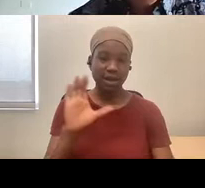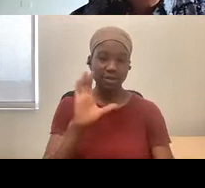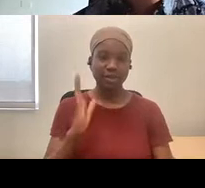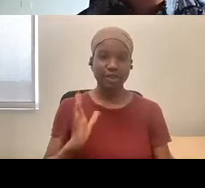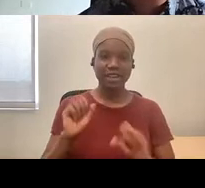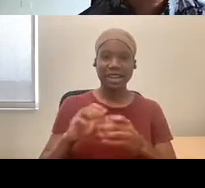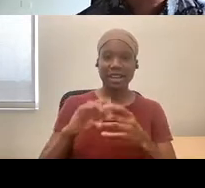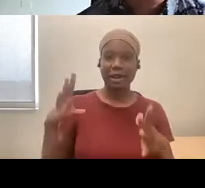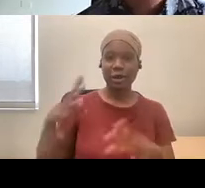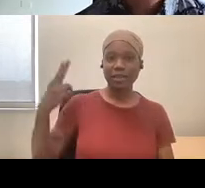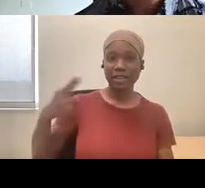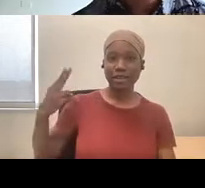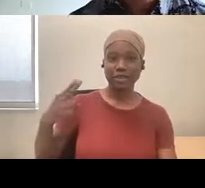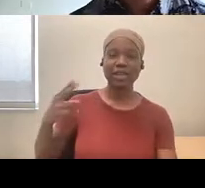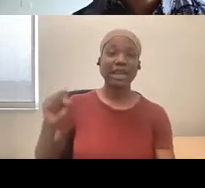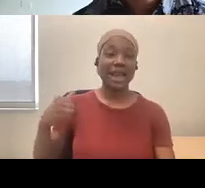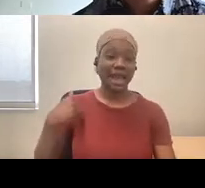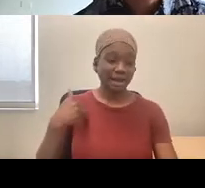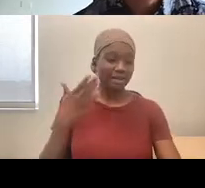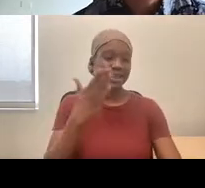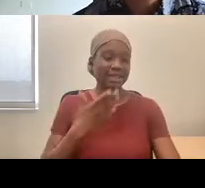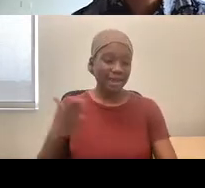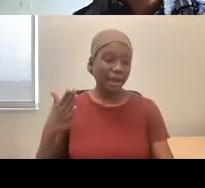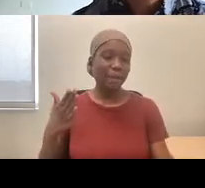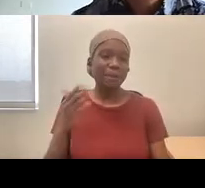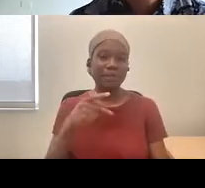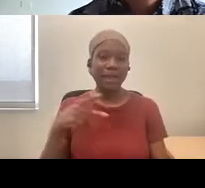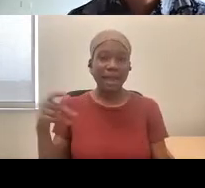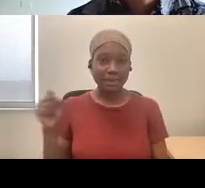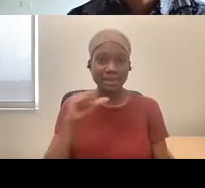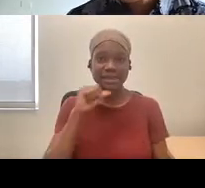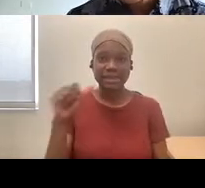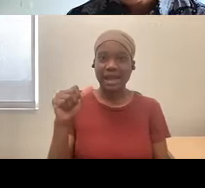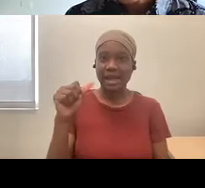some chat apps to not remember chats after a certain period of time.